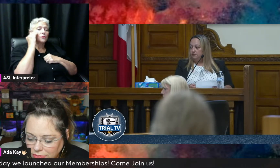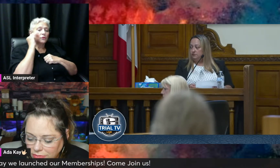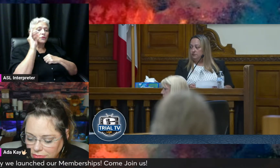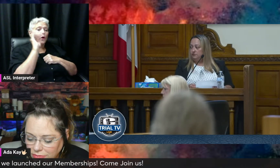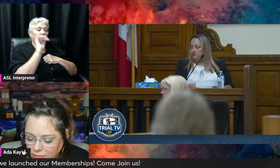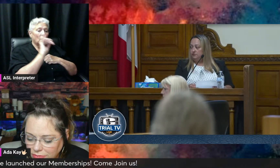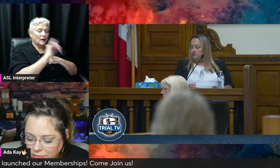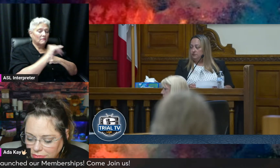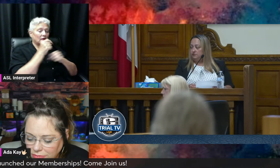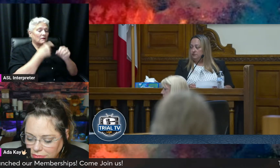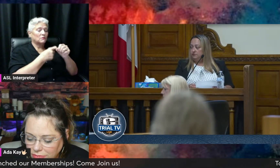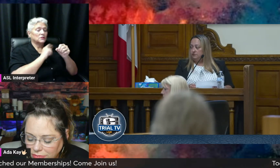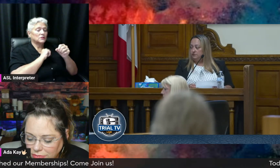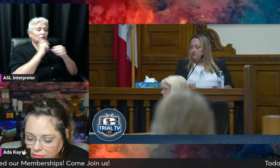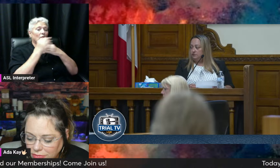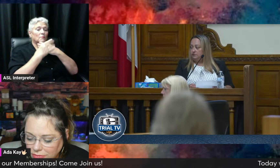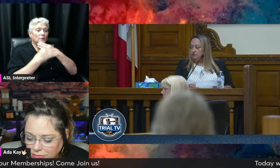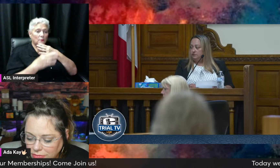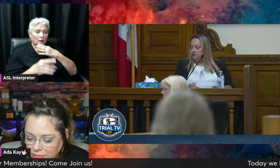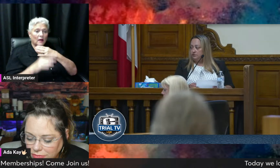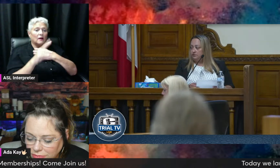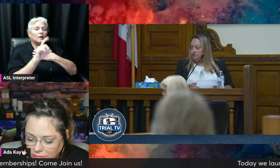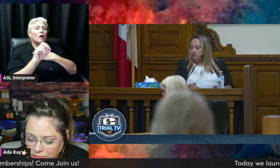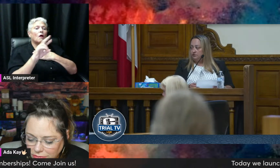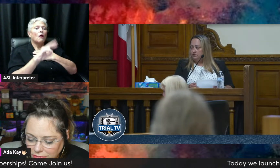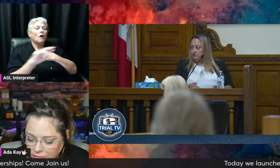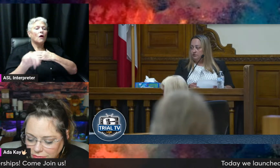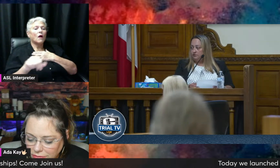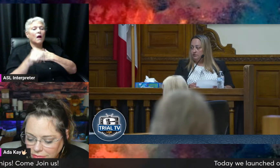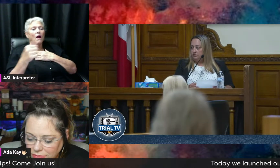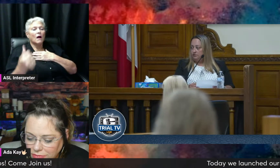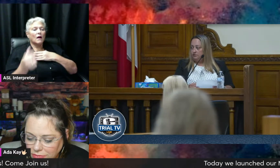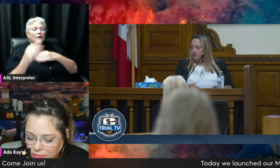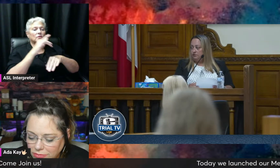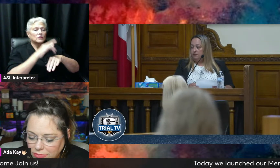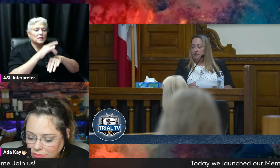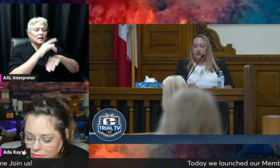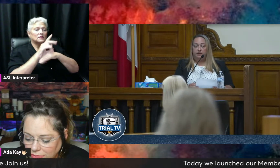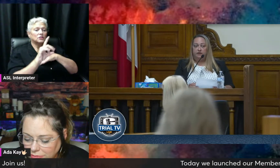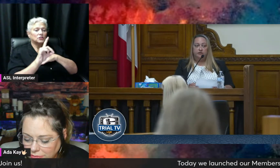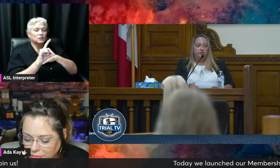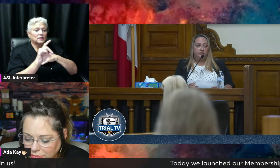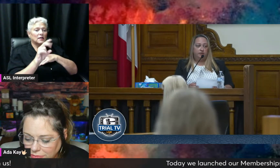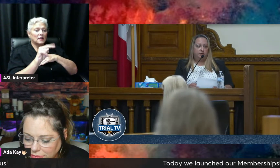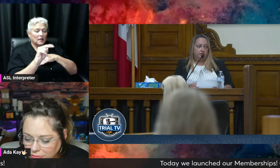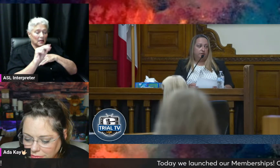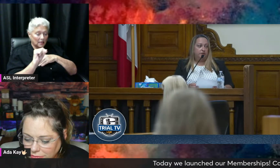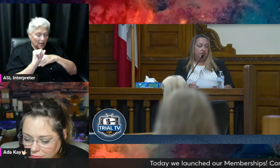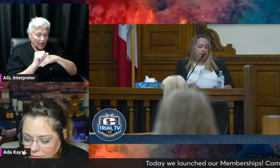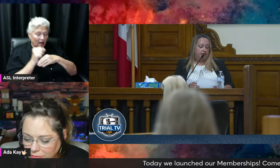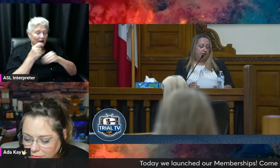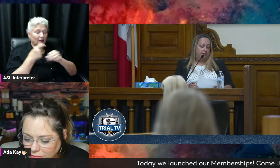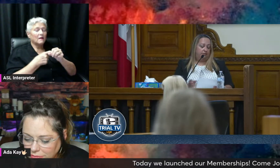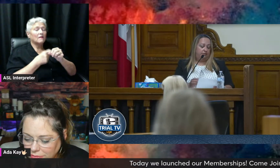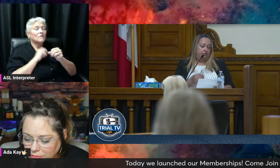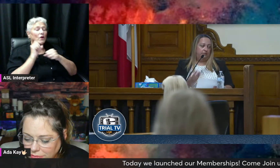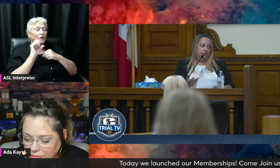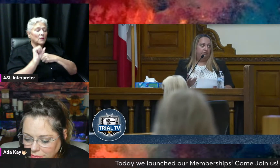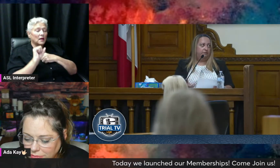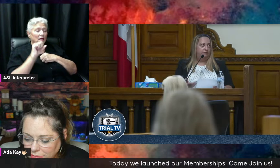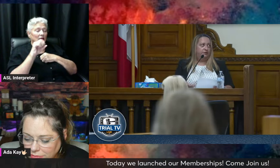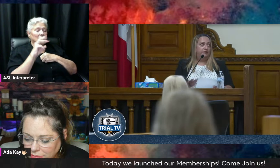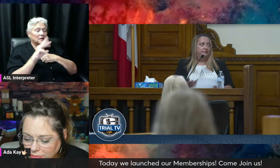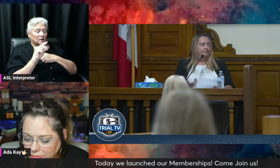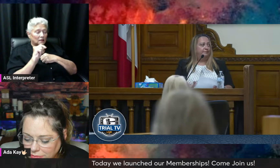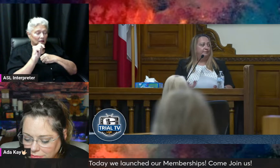the blood, or could it have come from other touch DNA located on the swab? I cannot say with any certainty that it came,